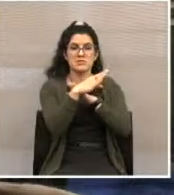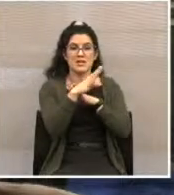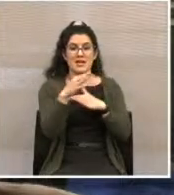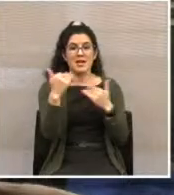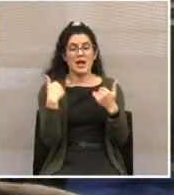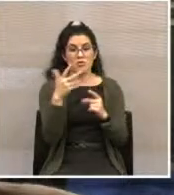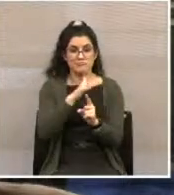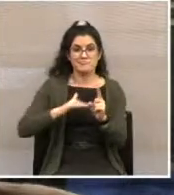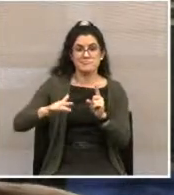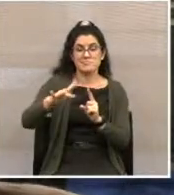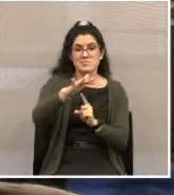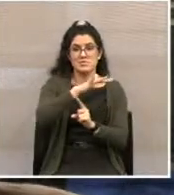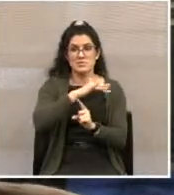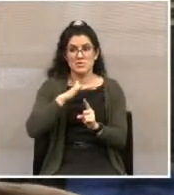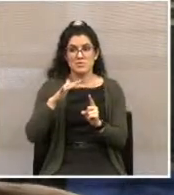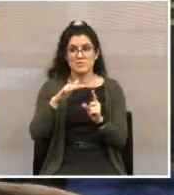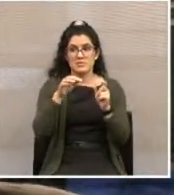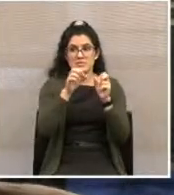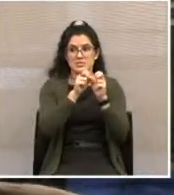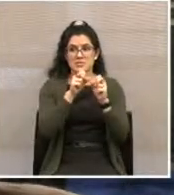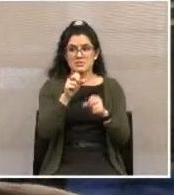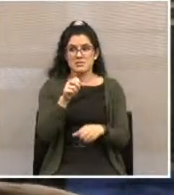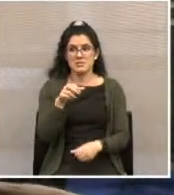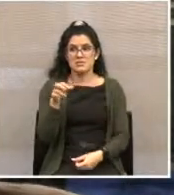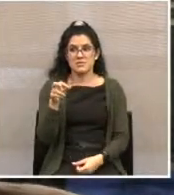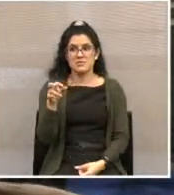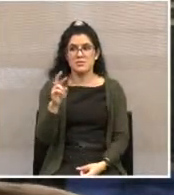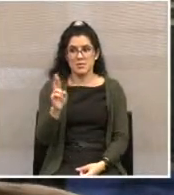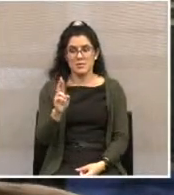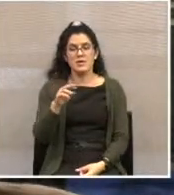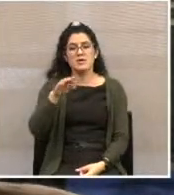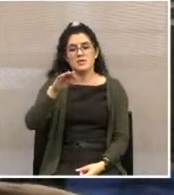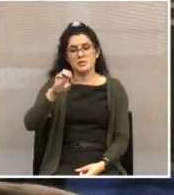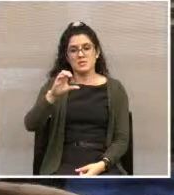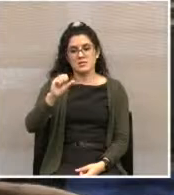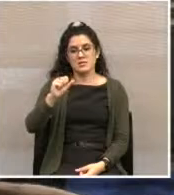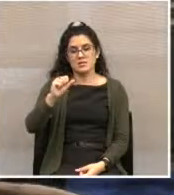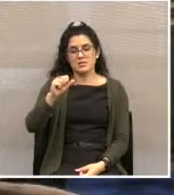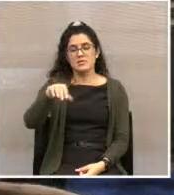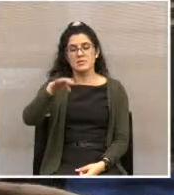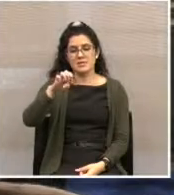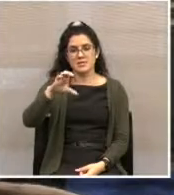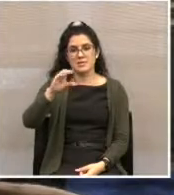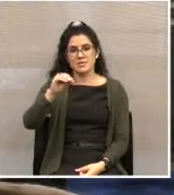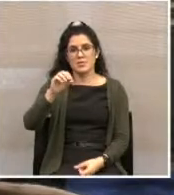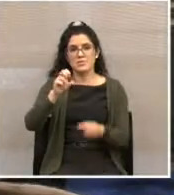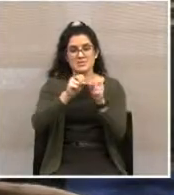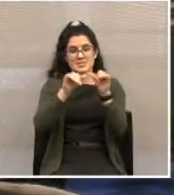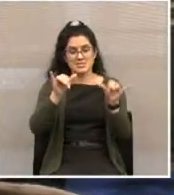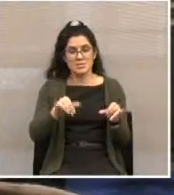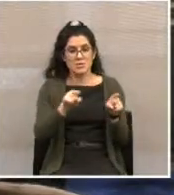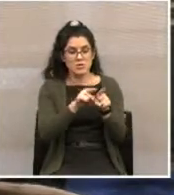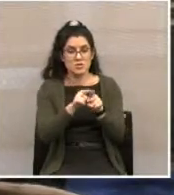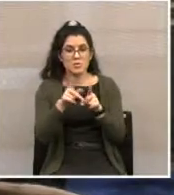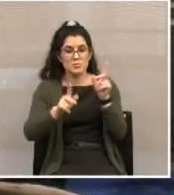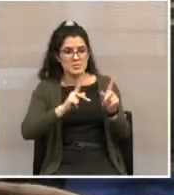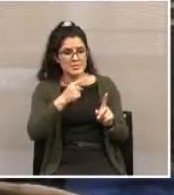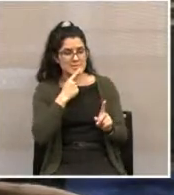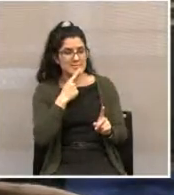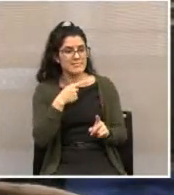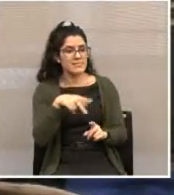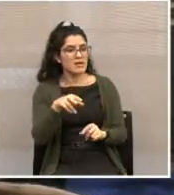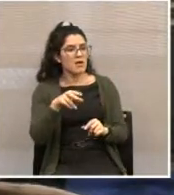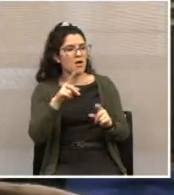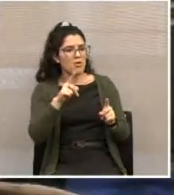ecosystem that has been embracing the lie that in 2020, the election was stolen by the